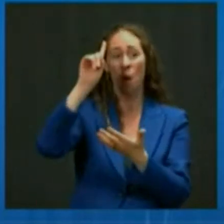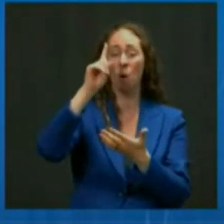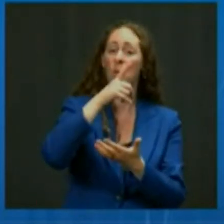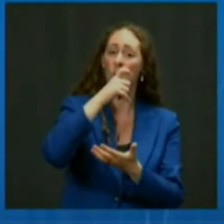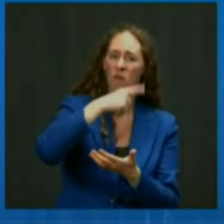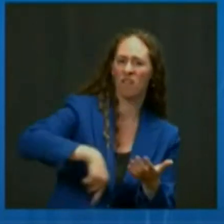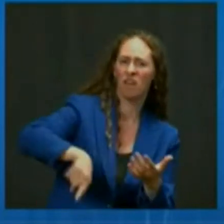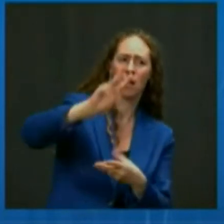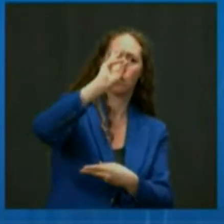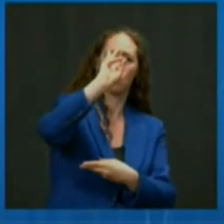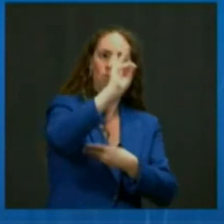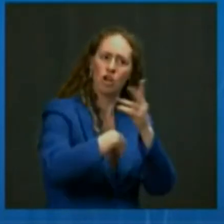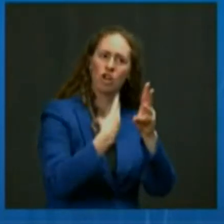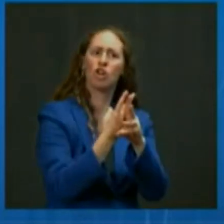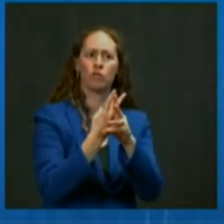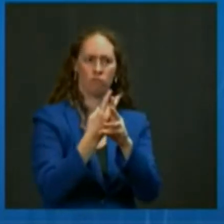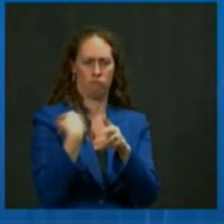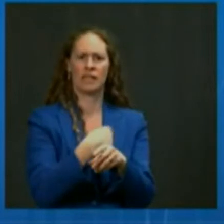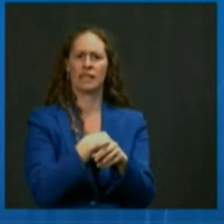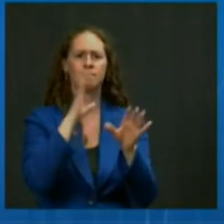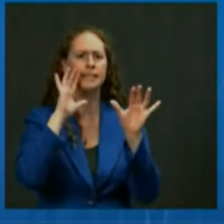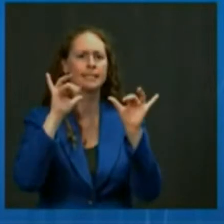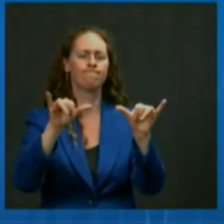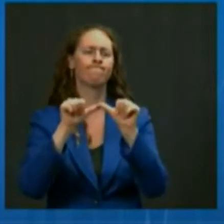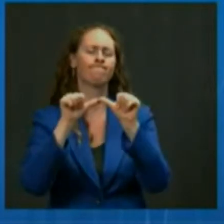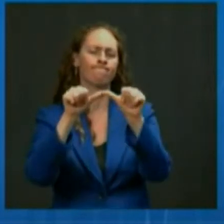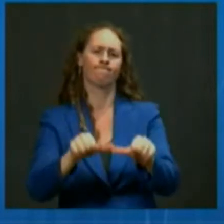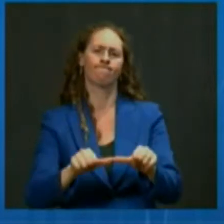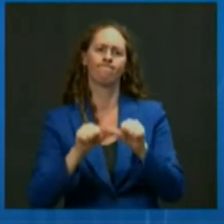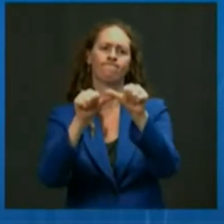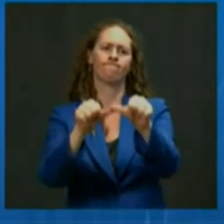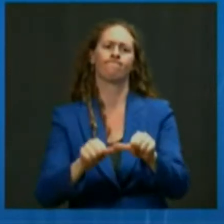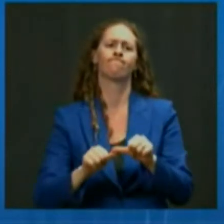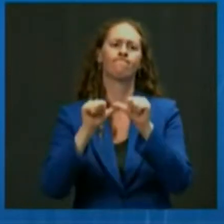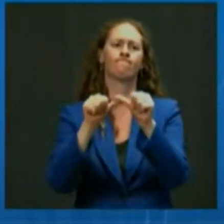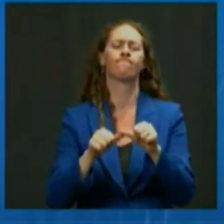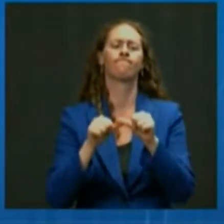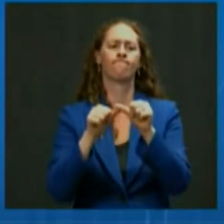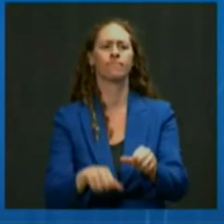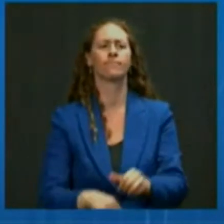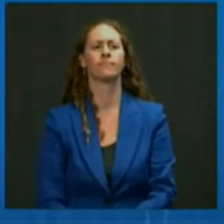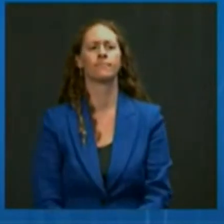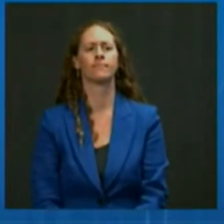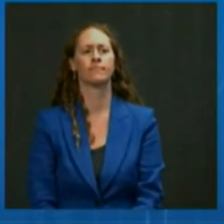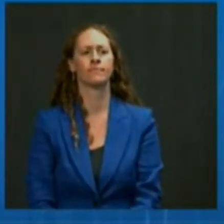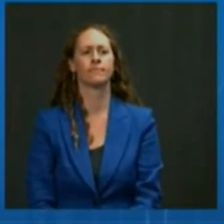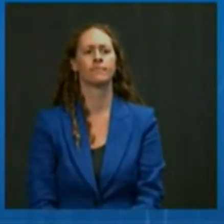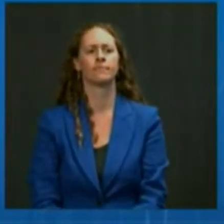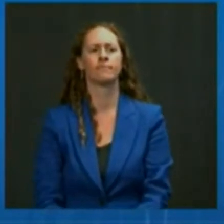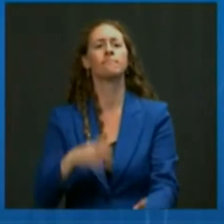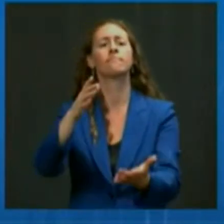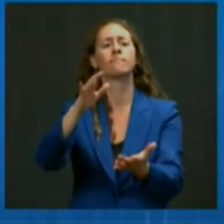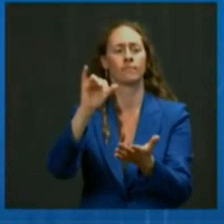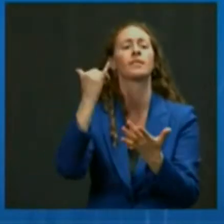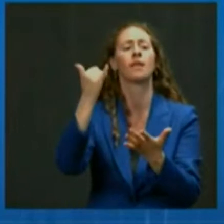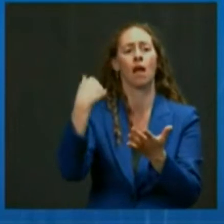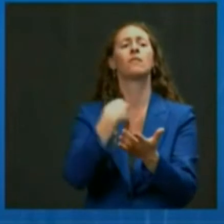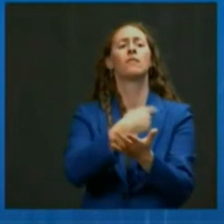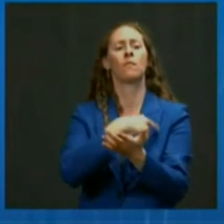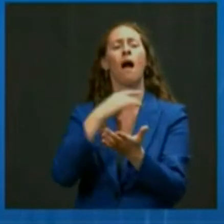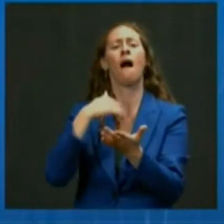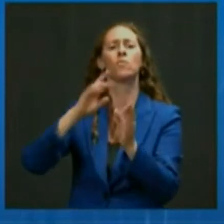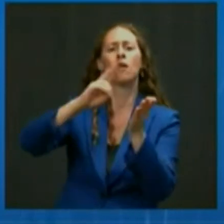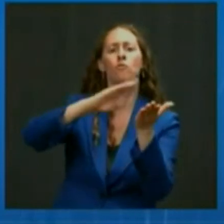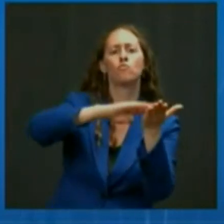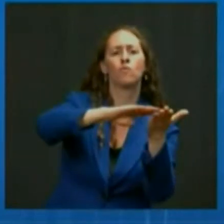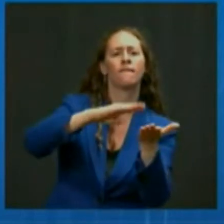on our support of the TRIPS waiver, our commitment to COVAX, where we are the largest contributor,